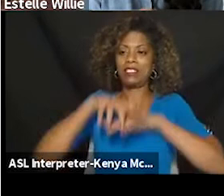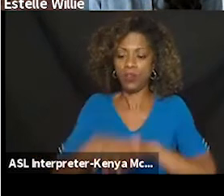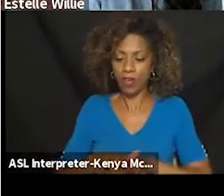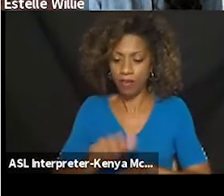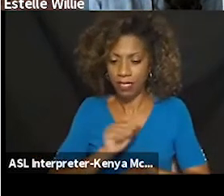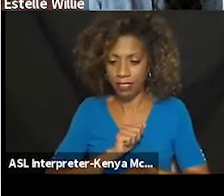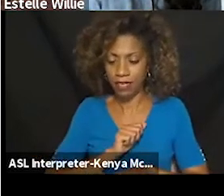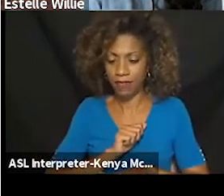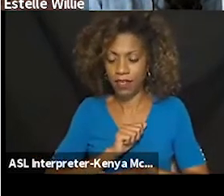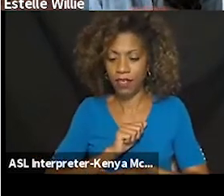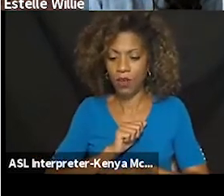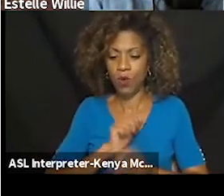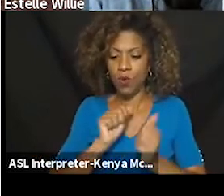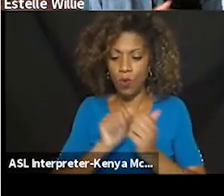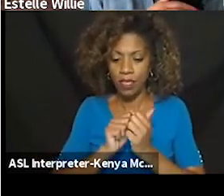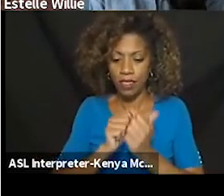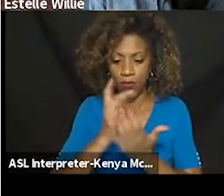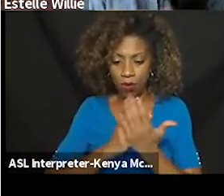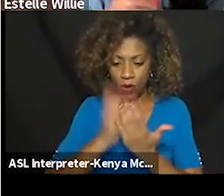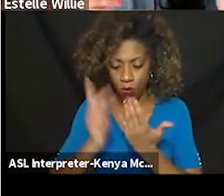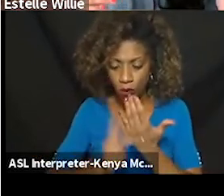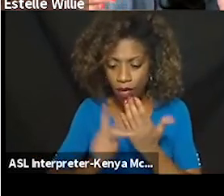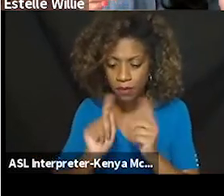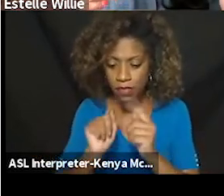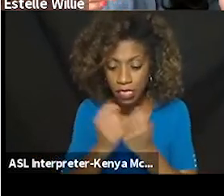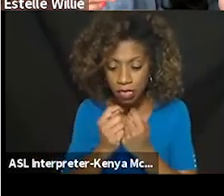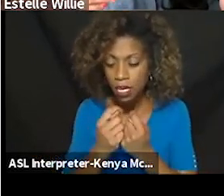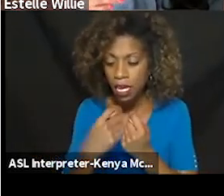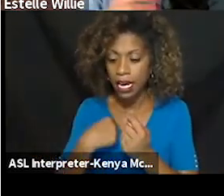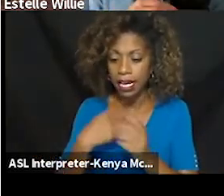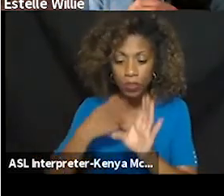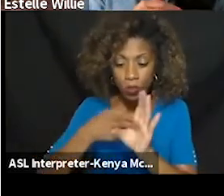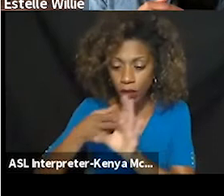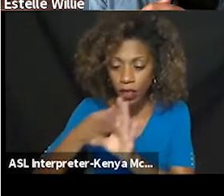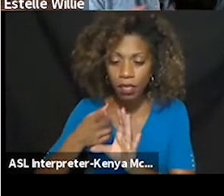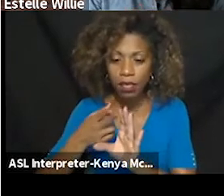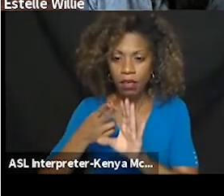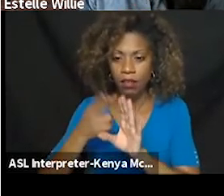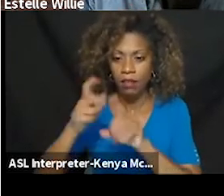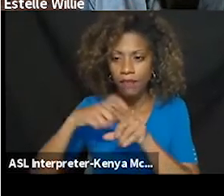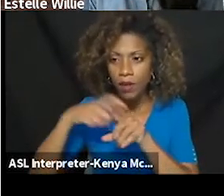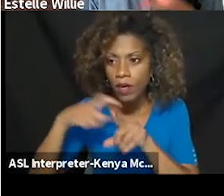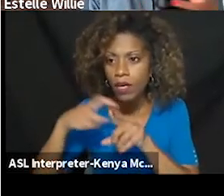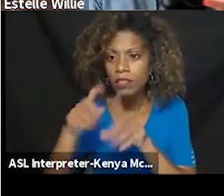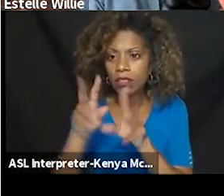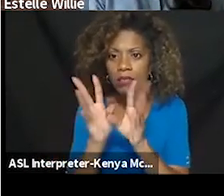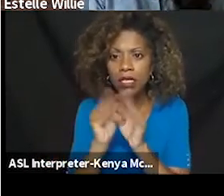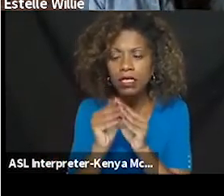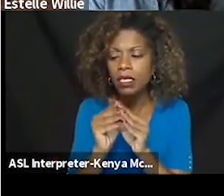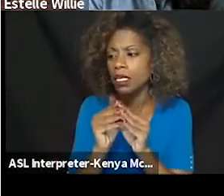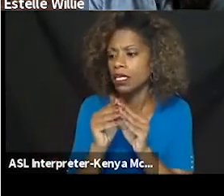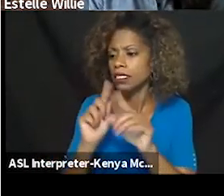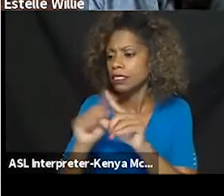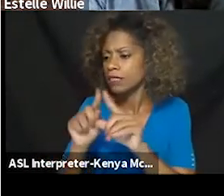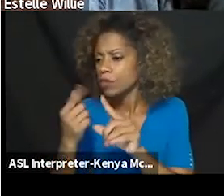myself into every single phone call, conversation, learn about all of the different grantees, where